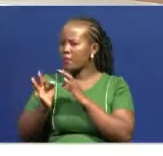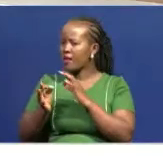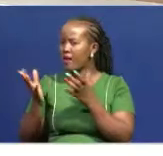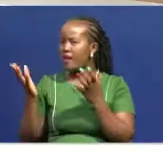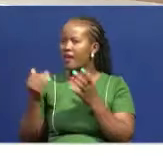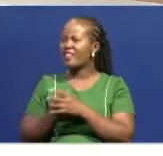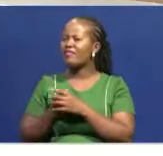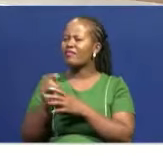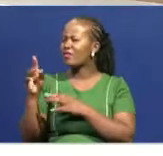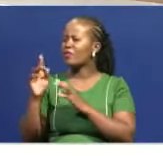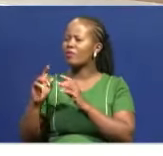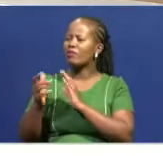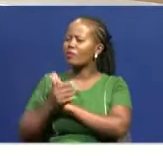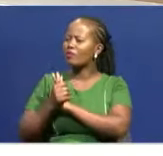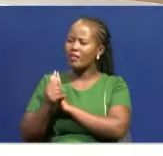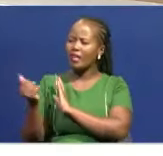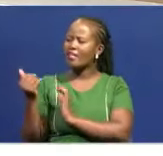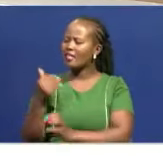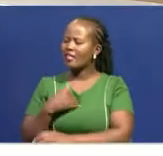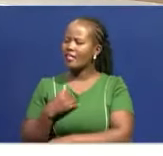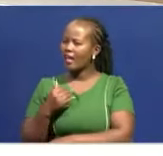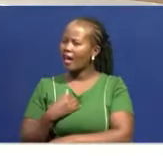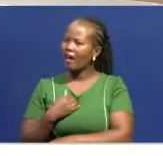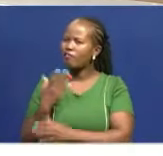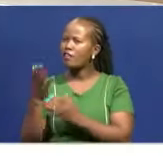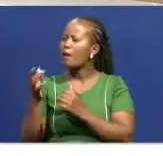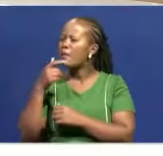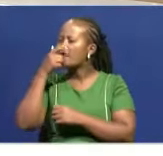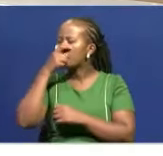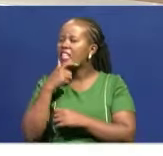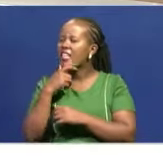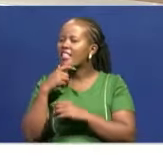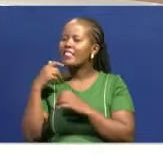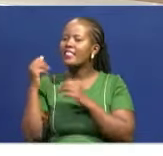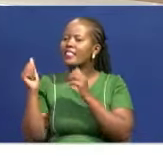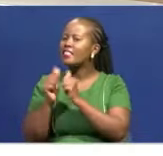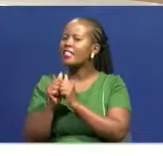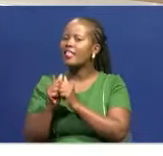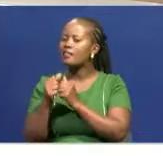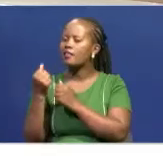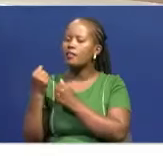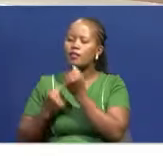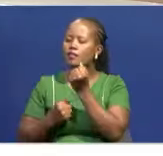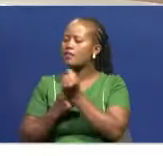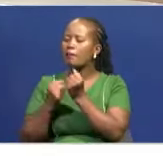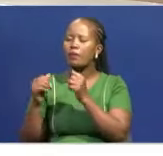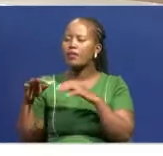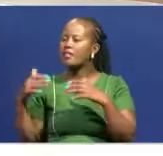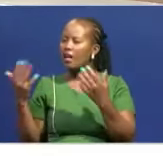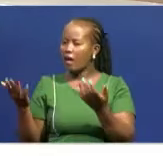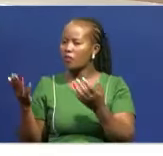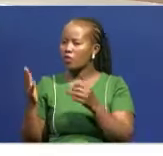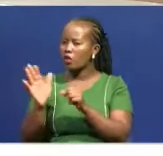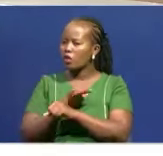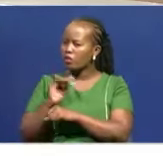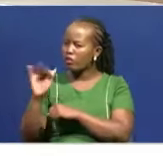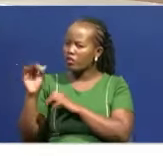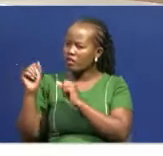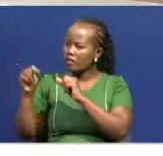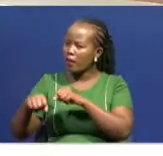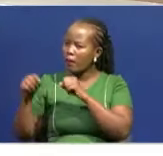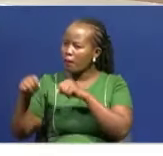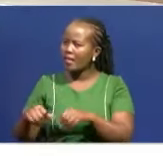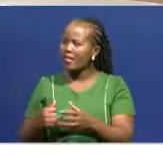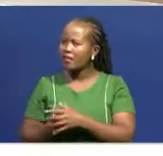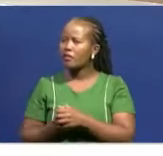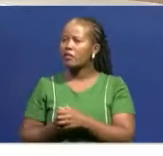really talented as a scrum half at the age of 10, how are we going to support him to fulfill on his potential? Whether he becomes a Simba or not